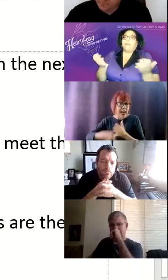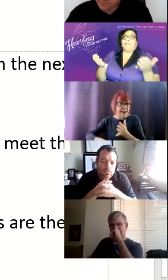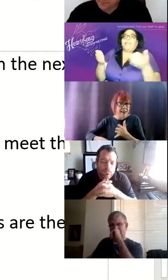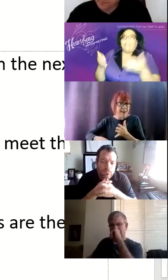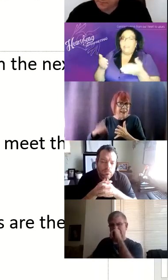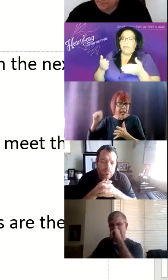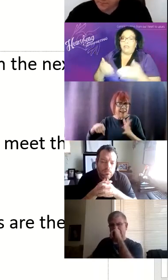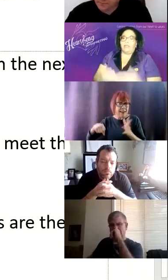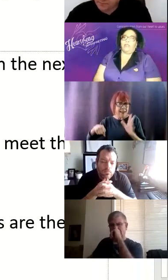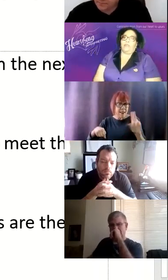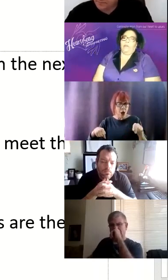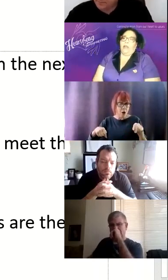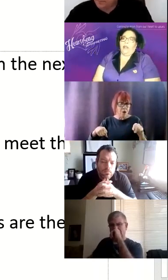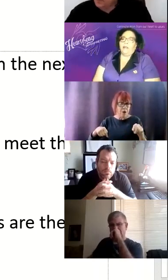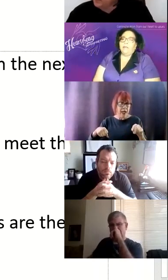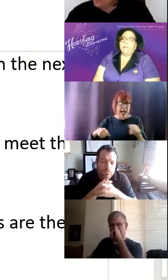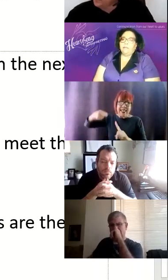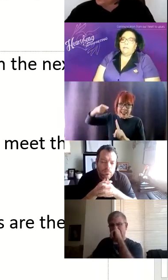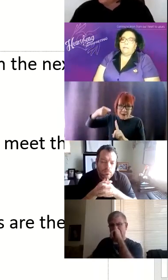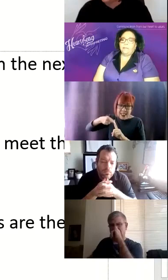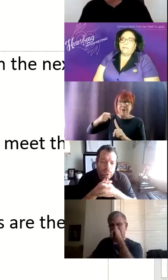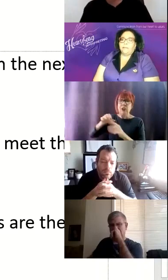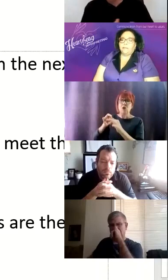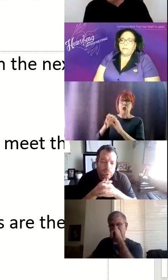that are specific to the interpreting.